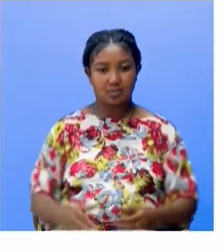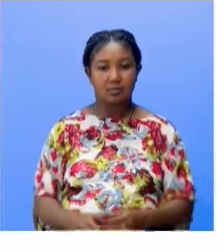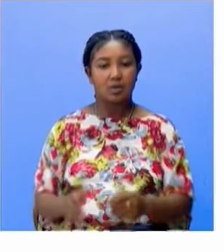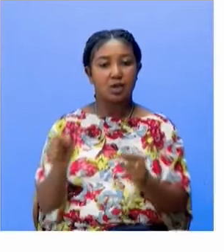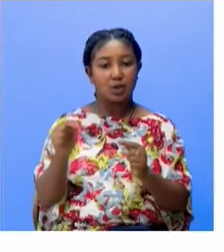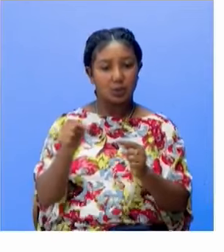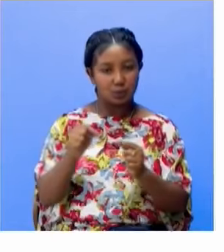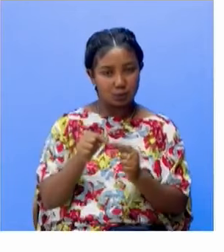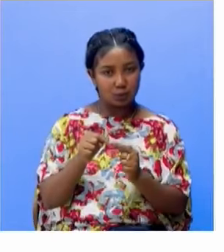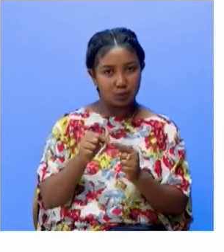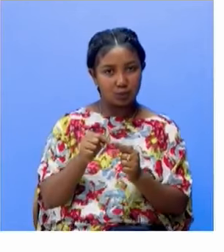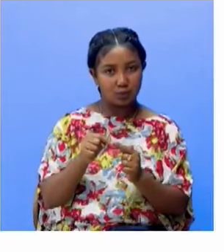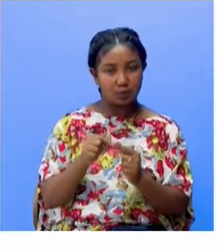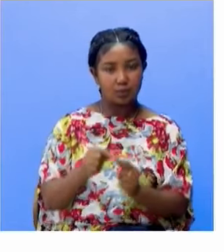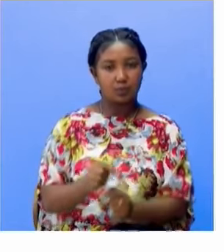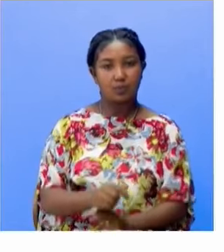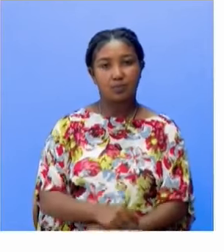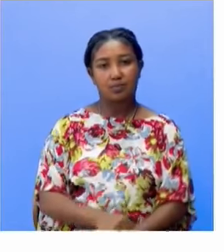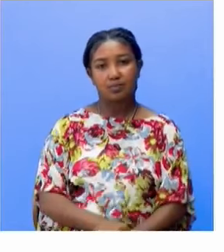into